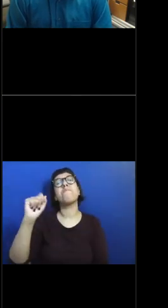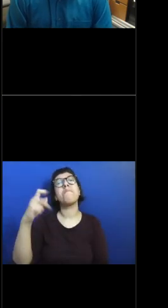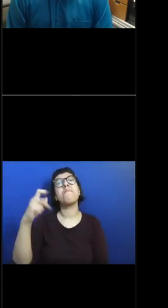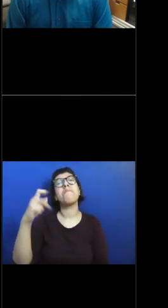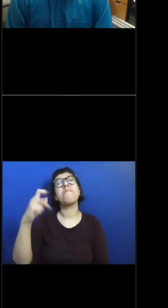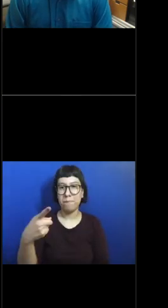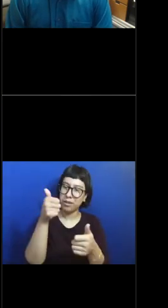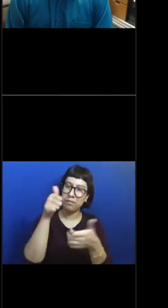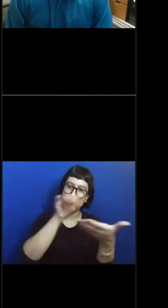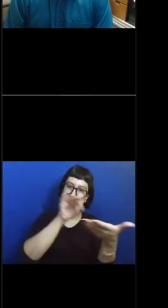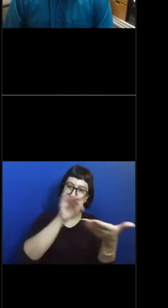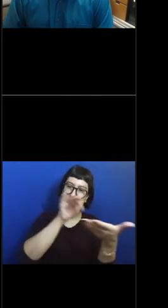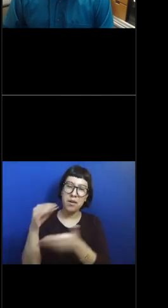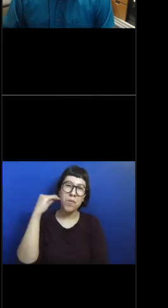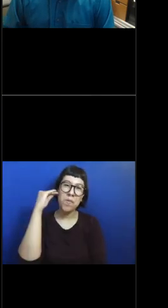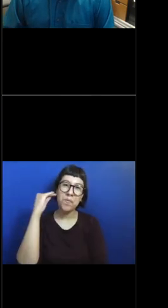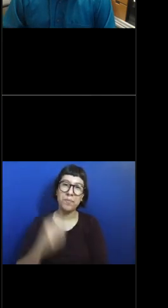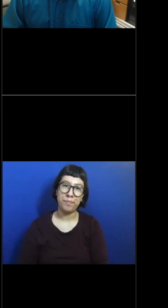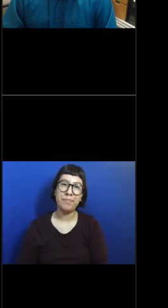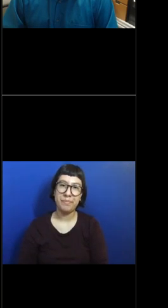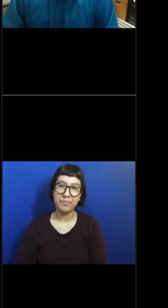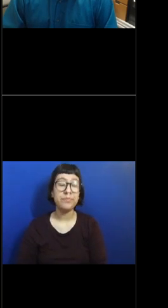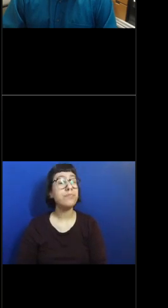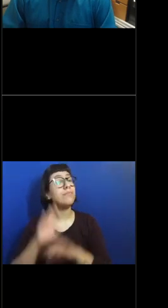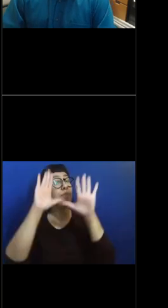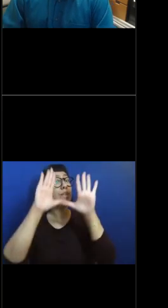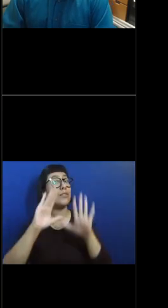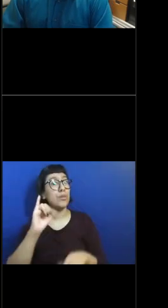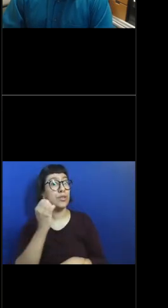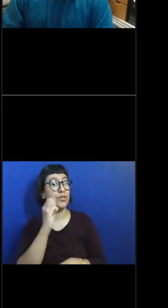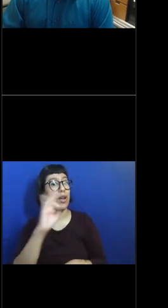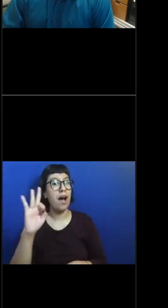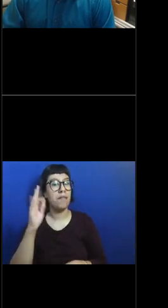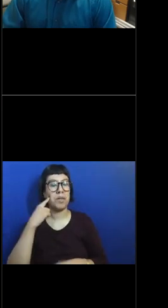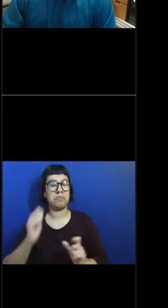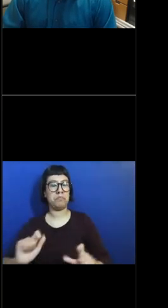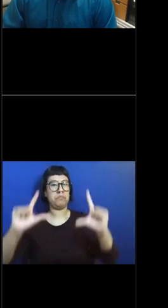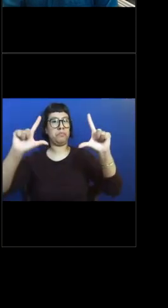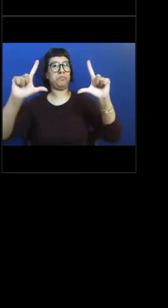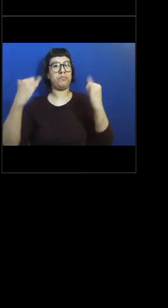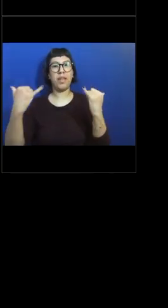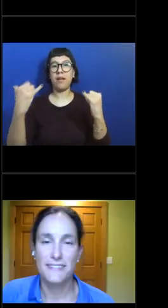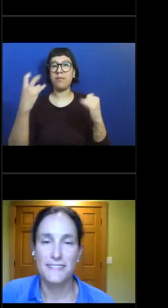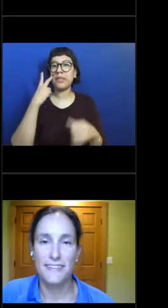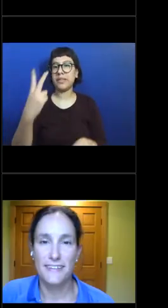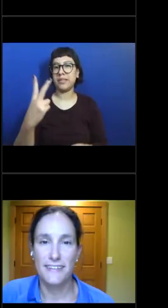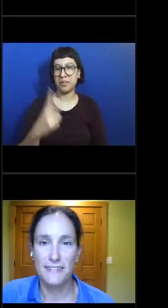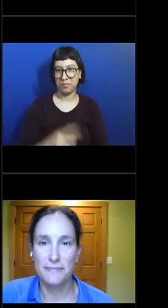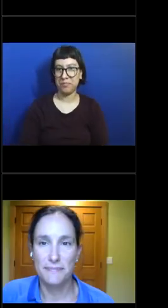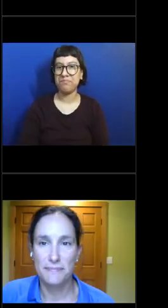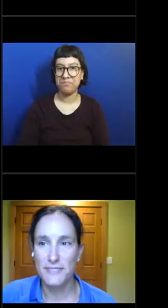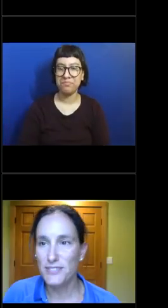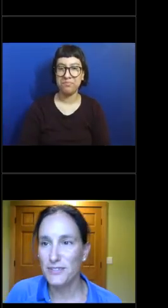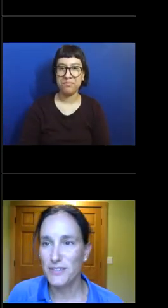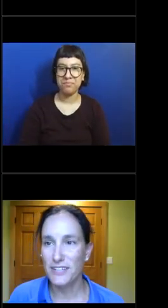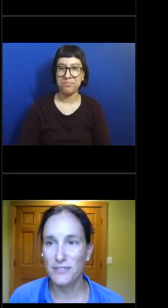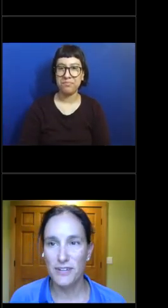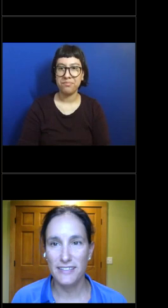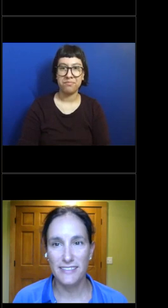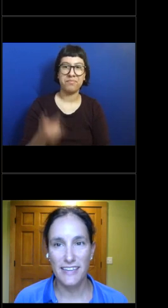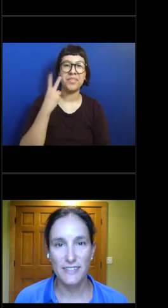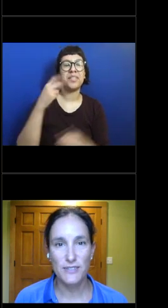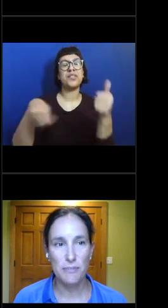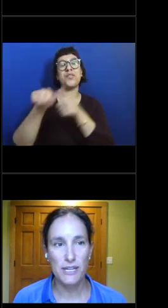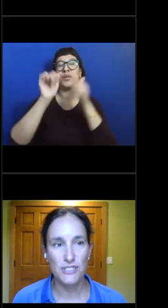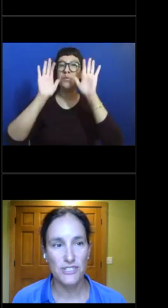home. That's great, Jeff. Let me get myself back on camera here so we can see each other